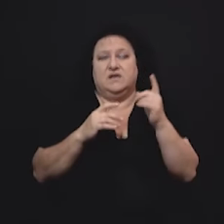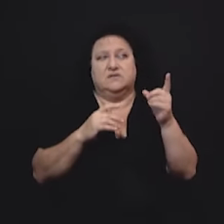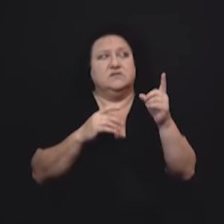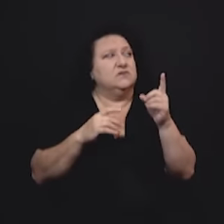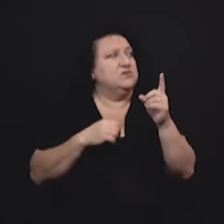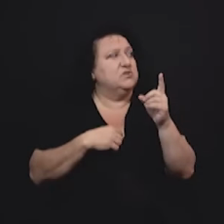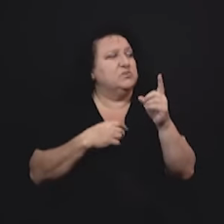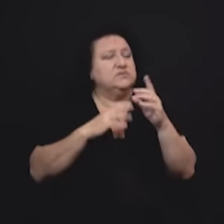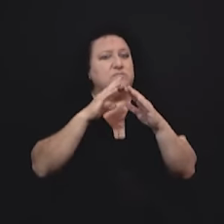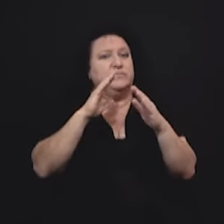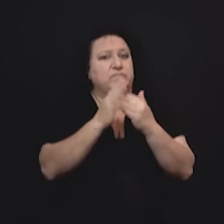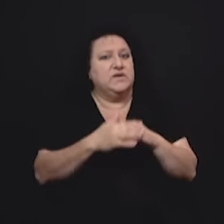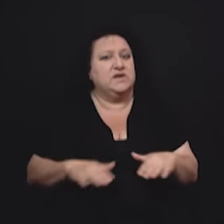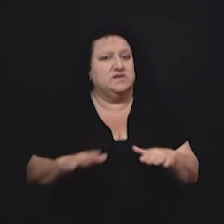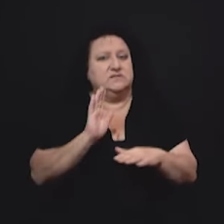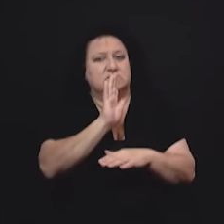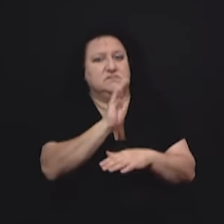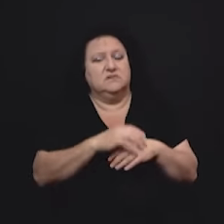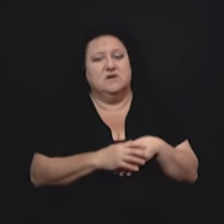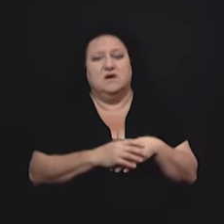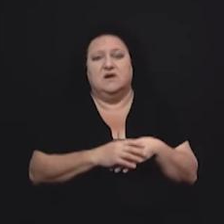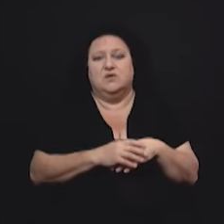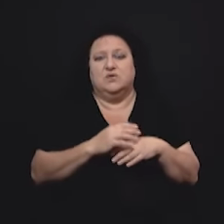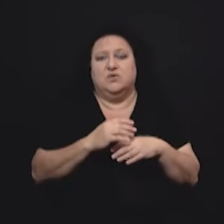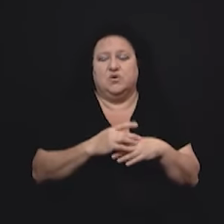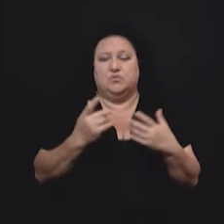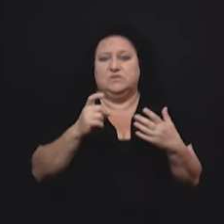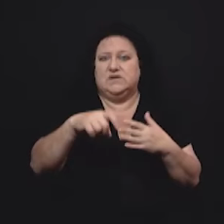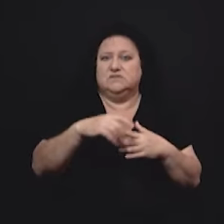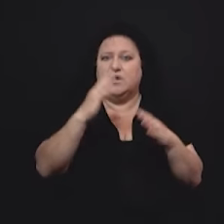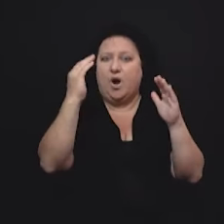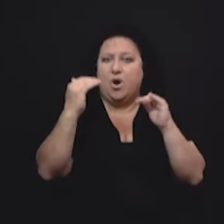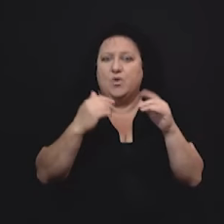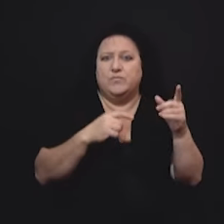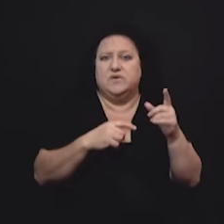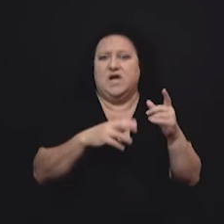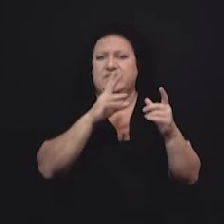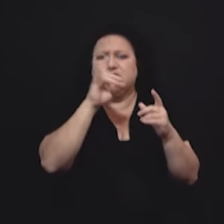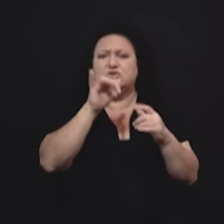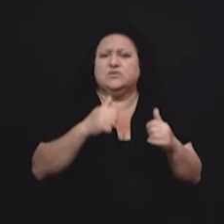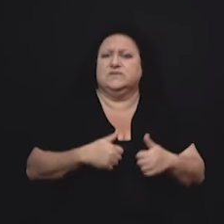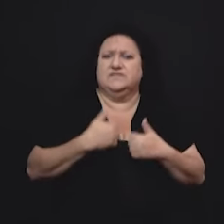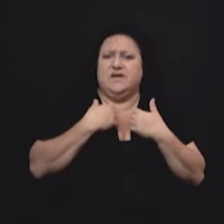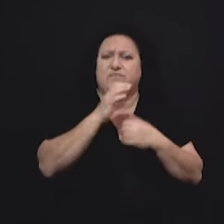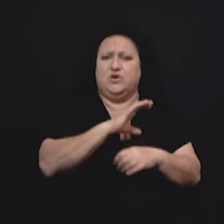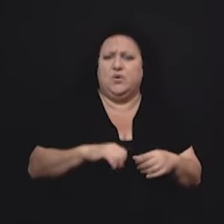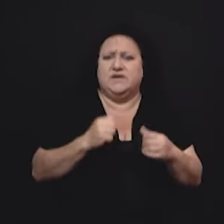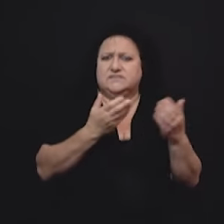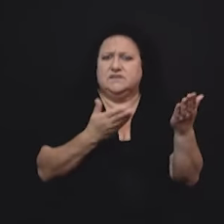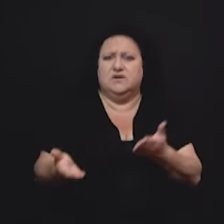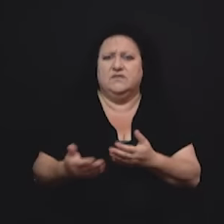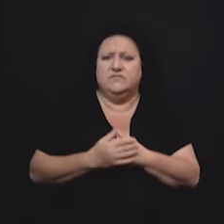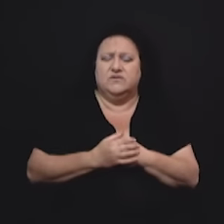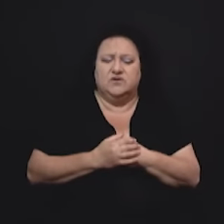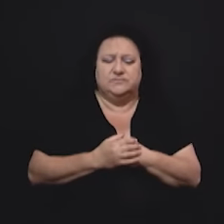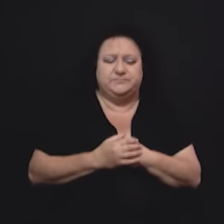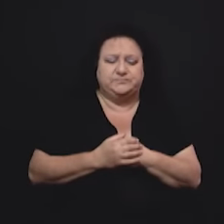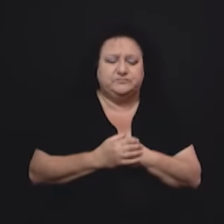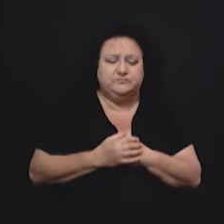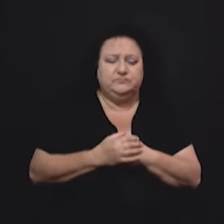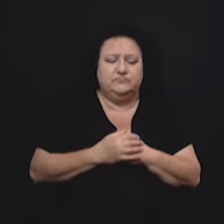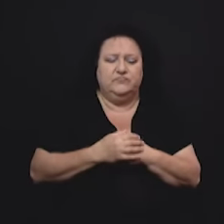could use hope and eternal life that Christ can bring. It says many were saved that day because they were focused on the mission to